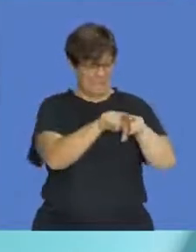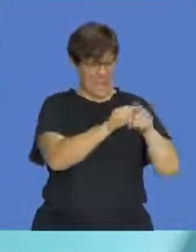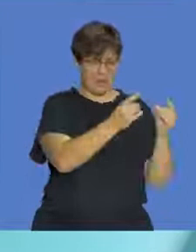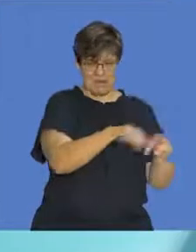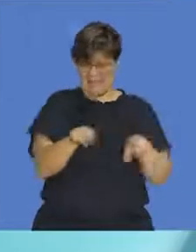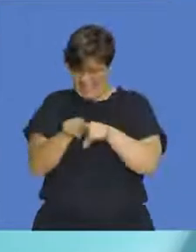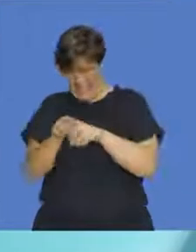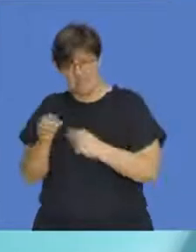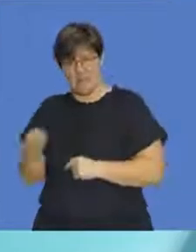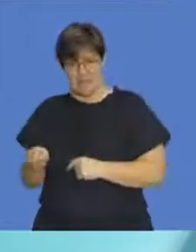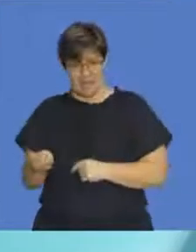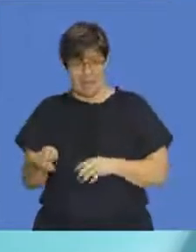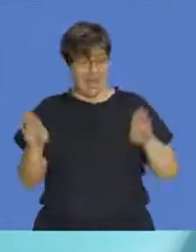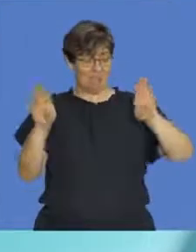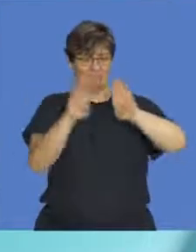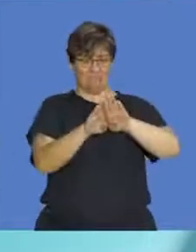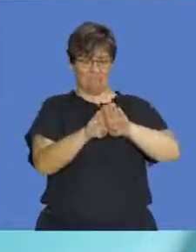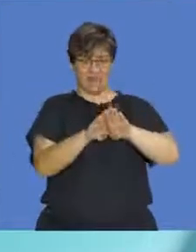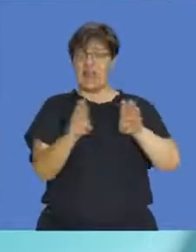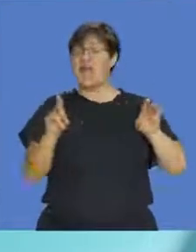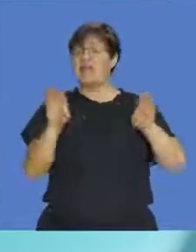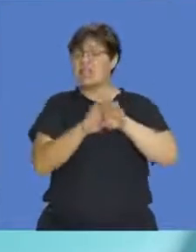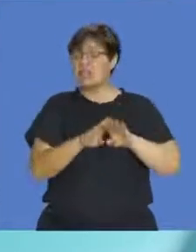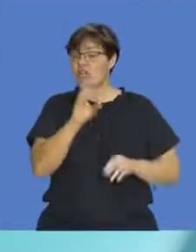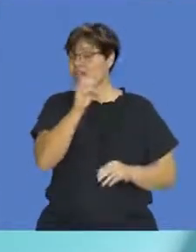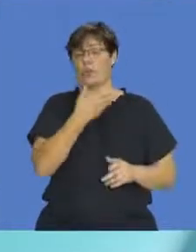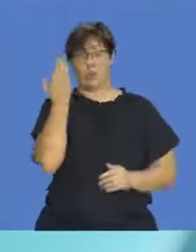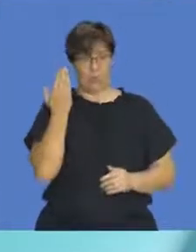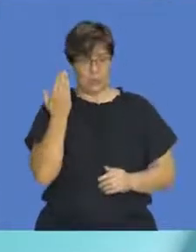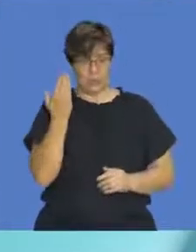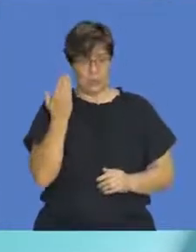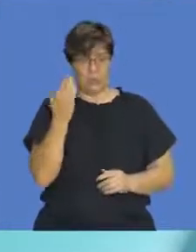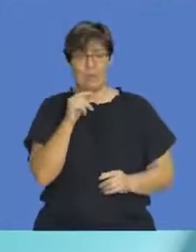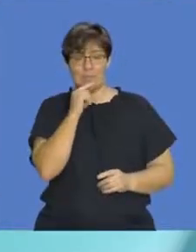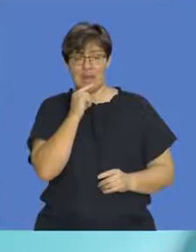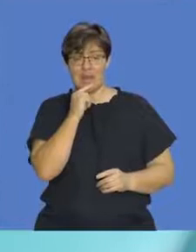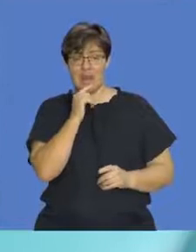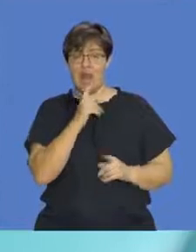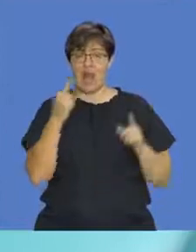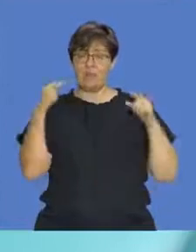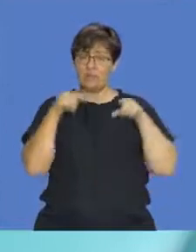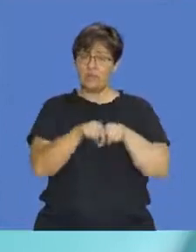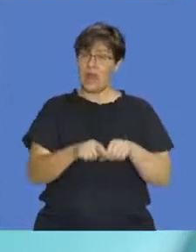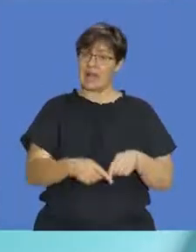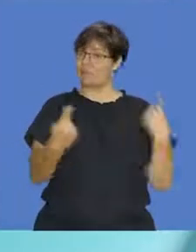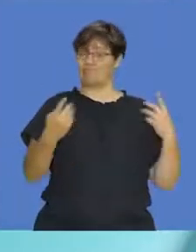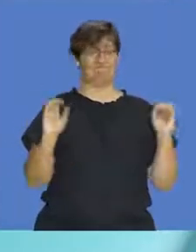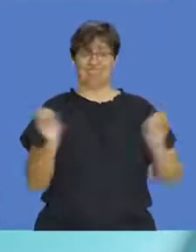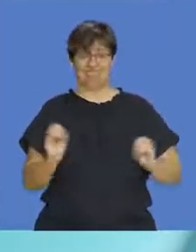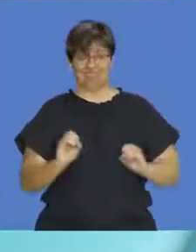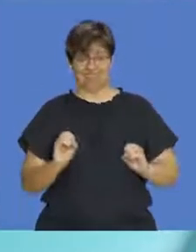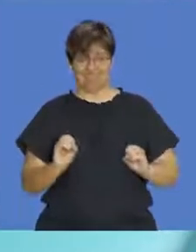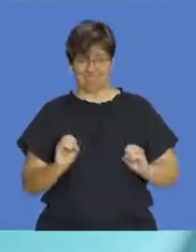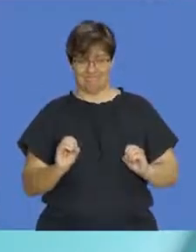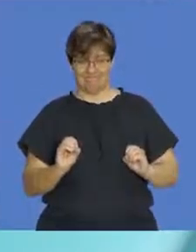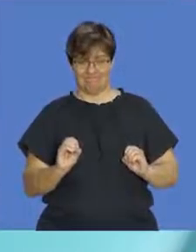intersection, where the intersection is not 0. In other words, for non-exclusive sets, non-mutually exclusive